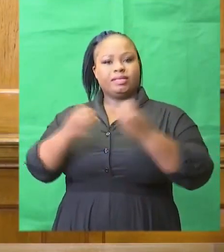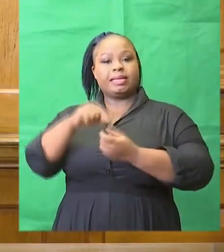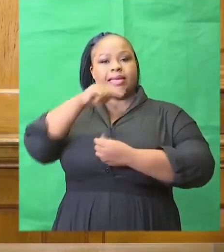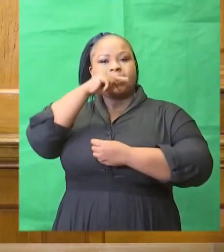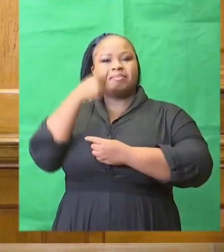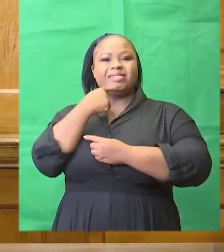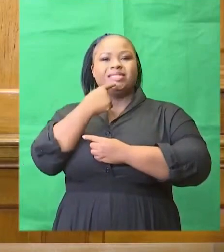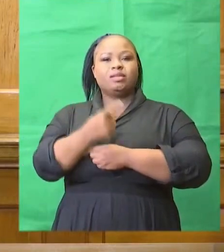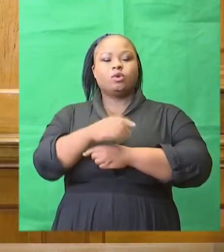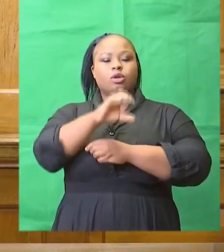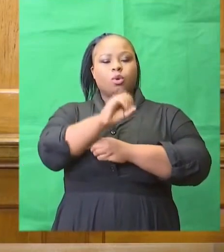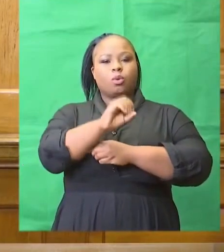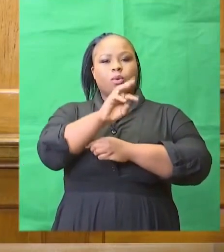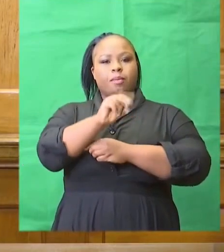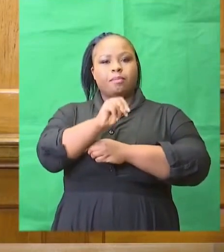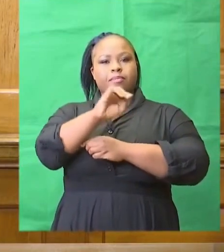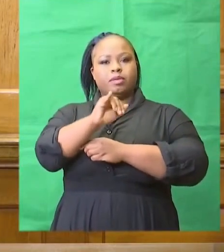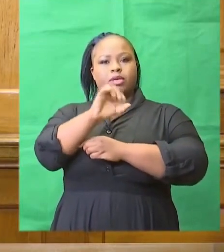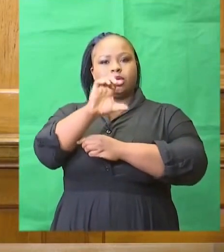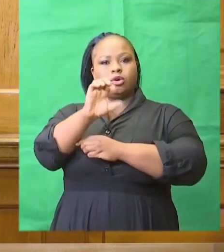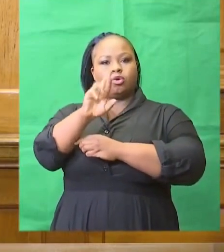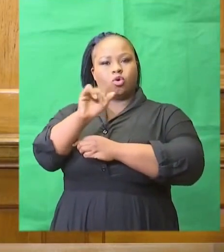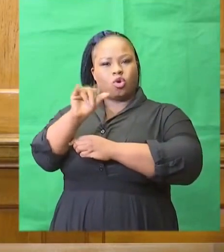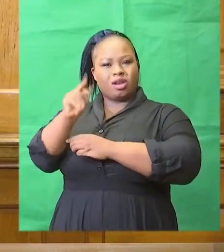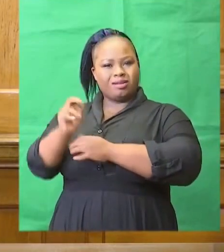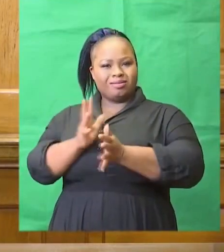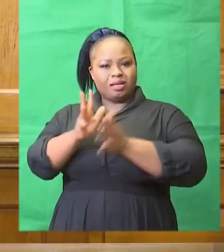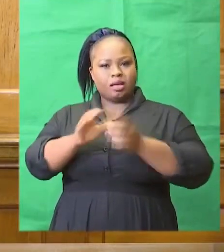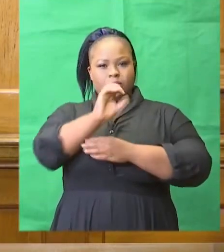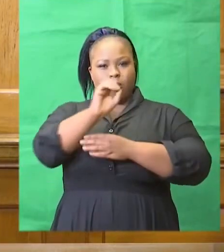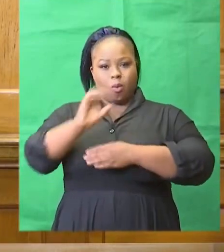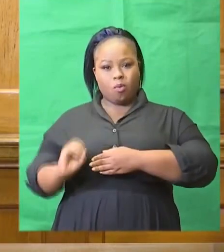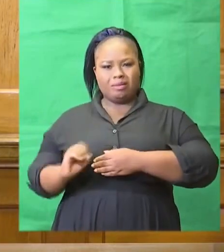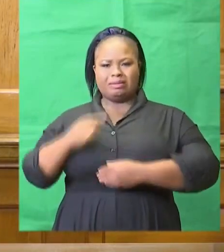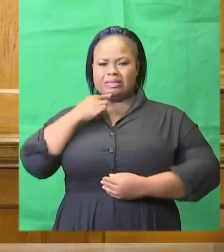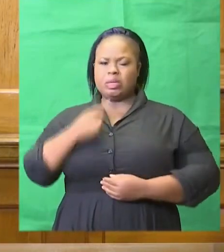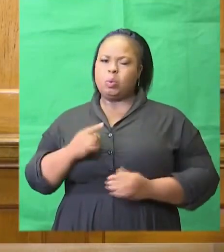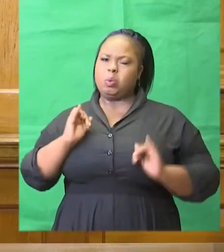Omicron and has declared it a variant of concern.